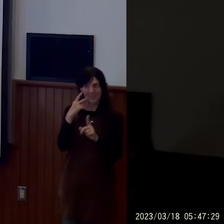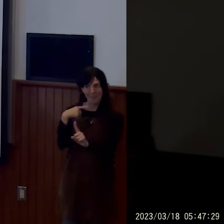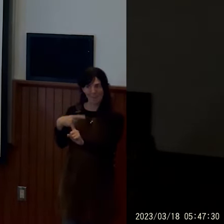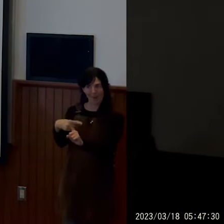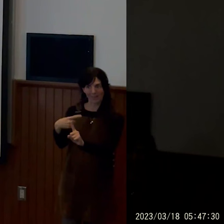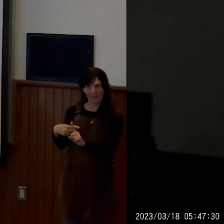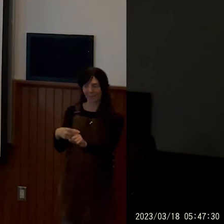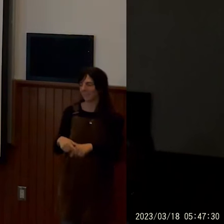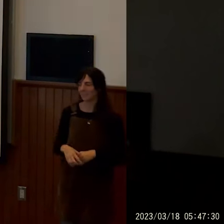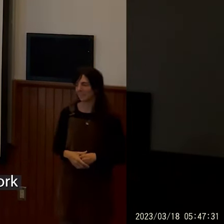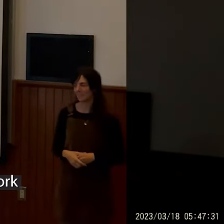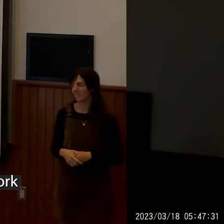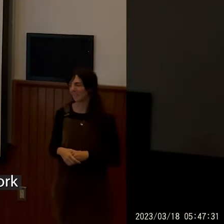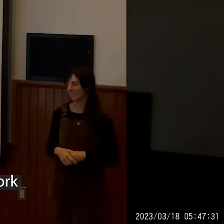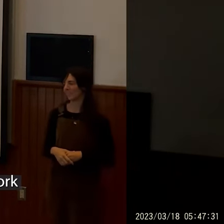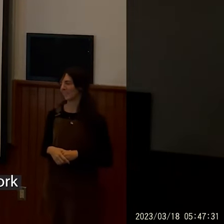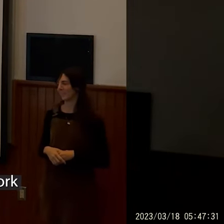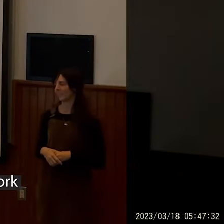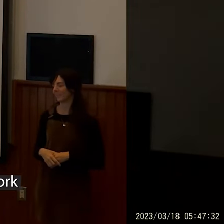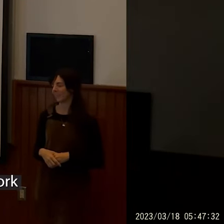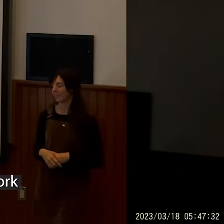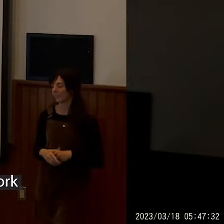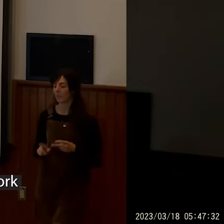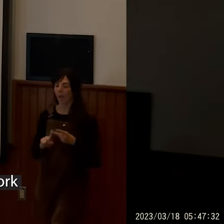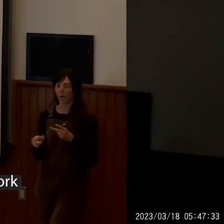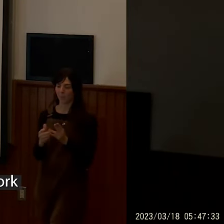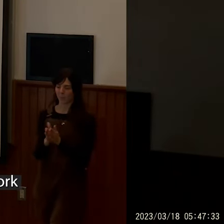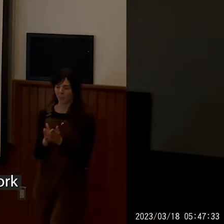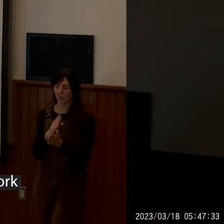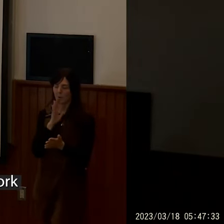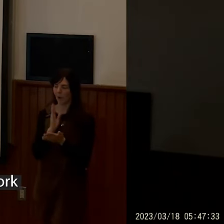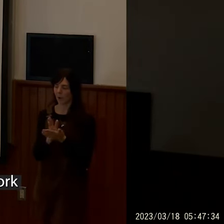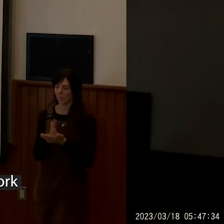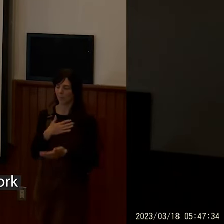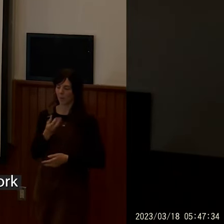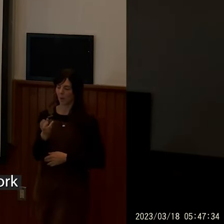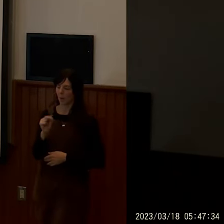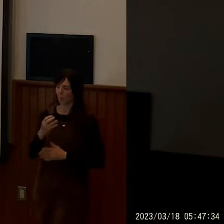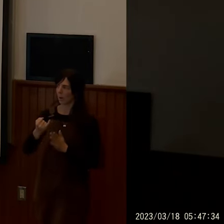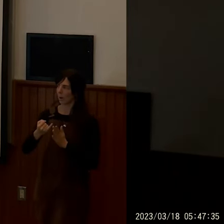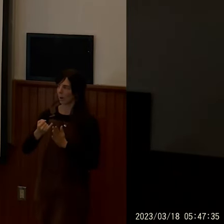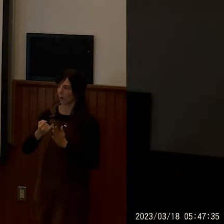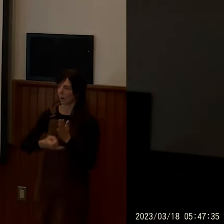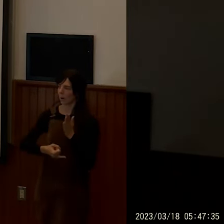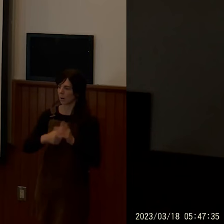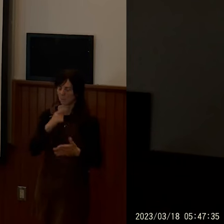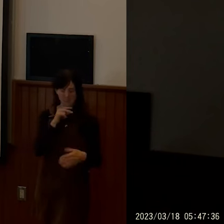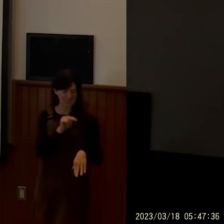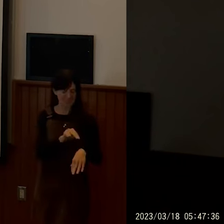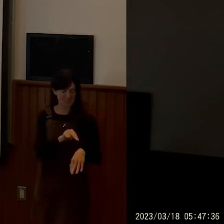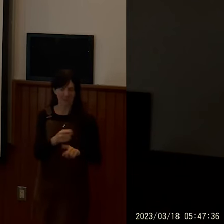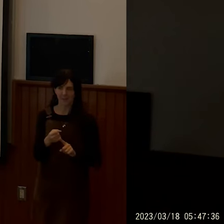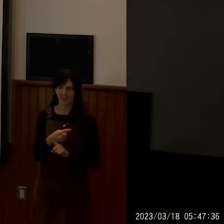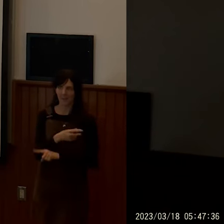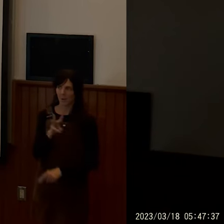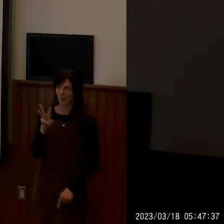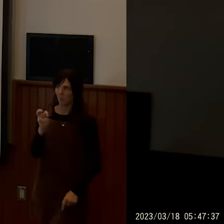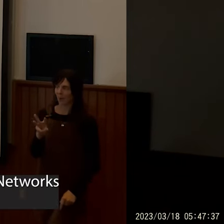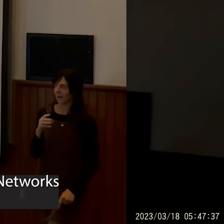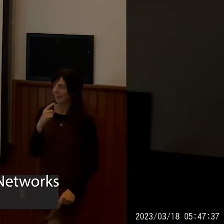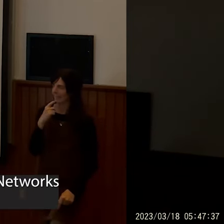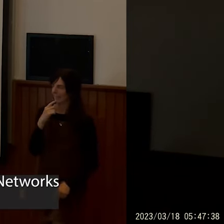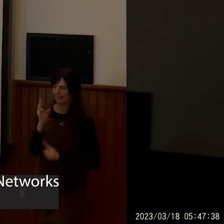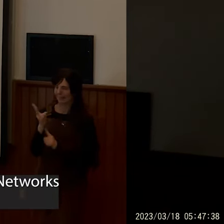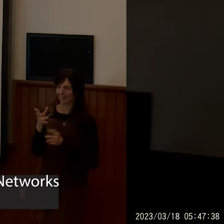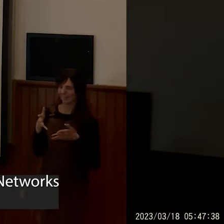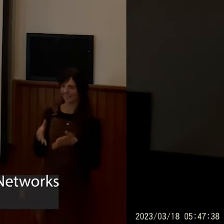great. So I also talk about my own artwork in this. 7 minutes, okay.